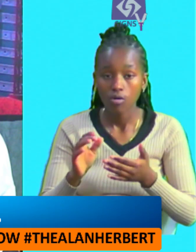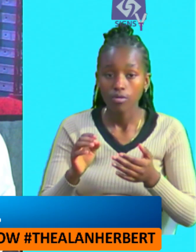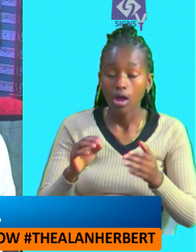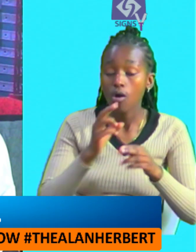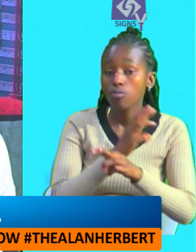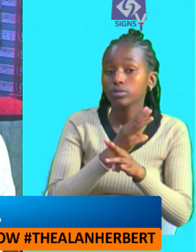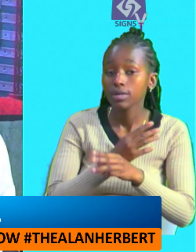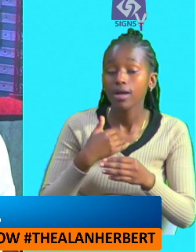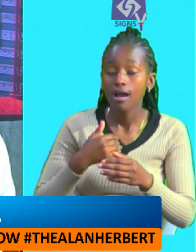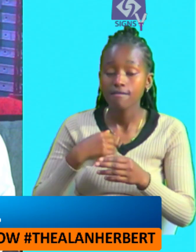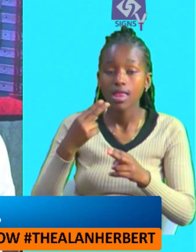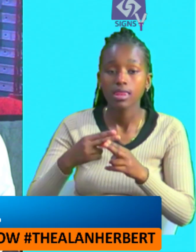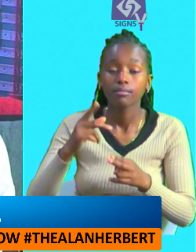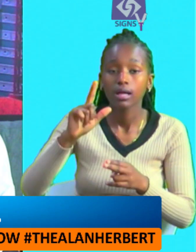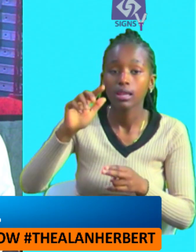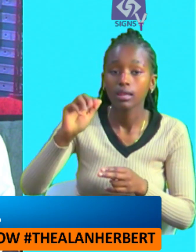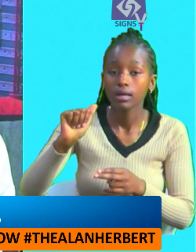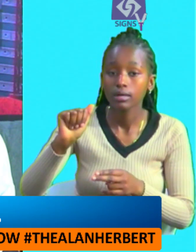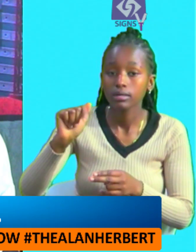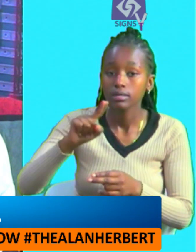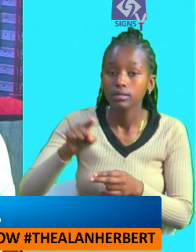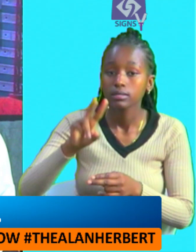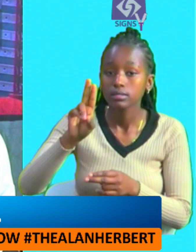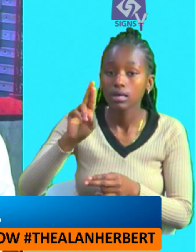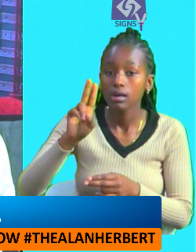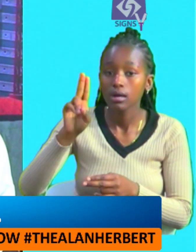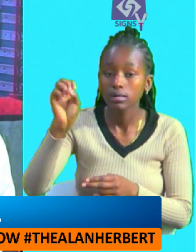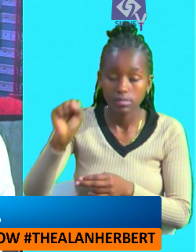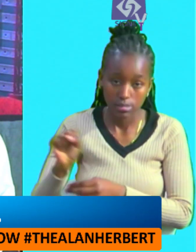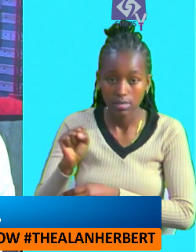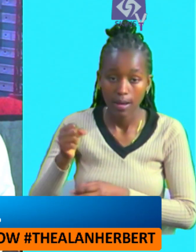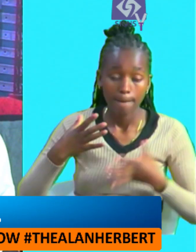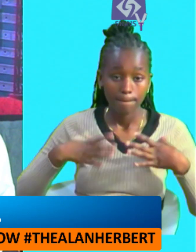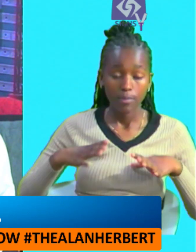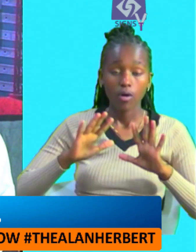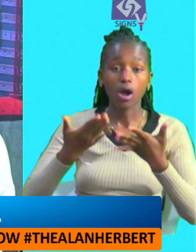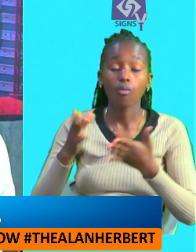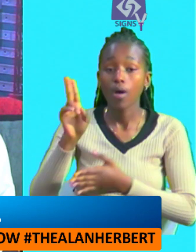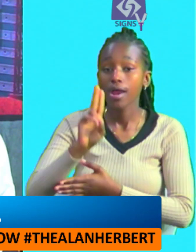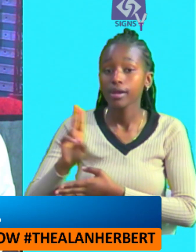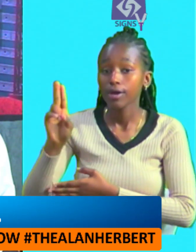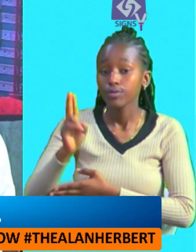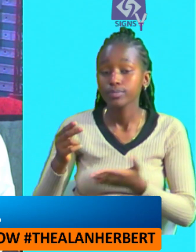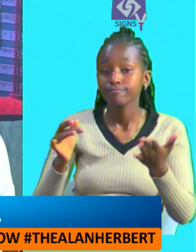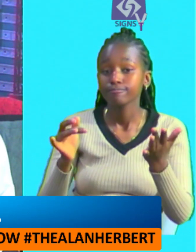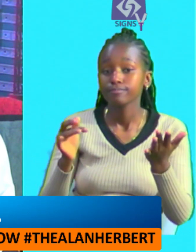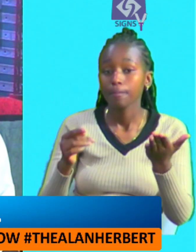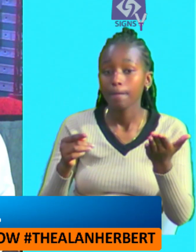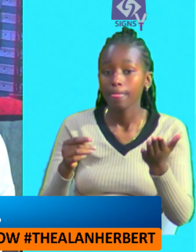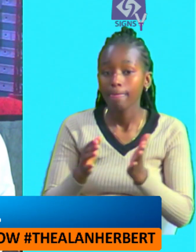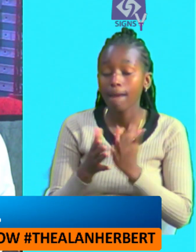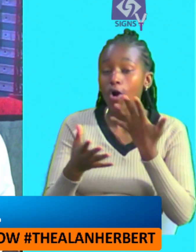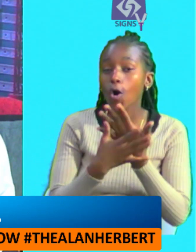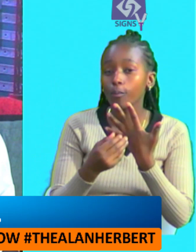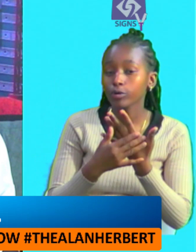get the opportunity to read a book, at least you're going to gather some knowledge from a particular.